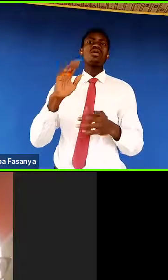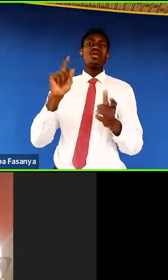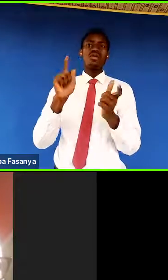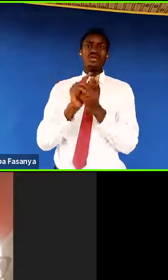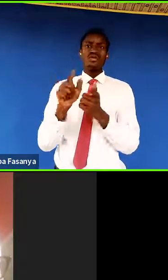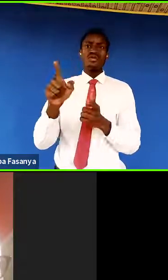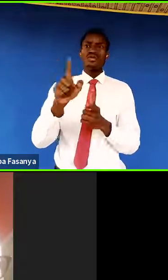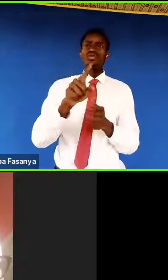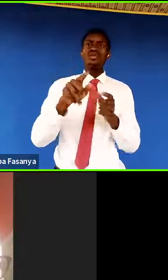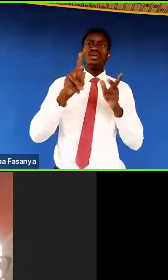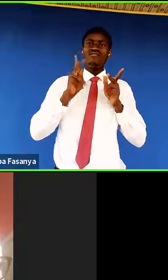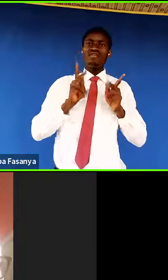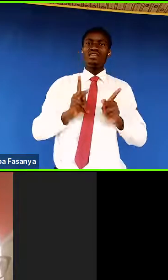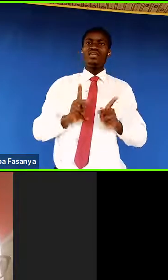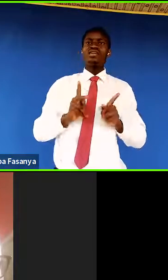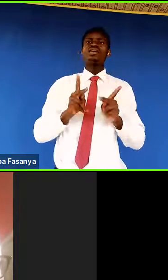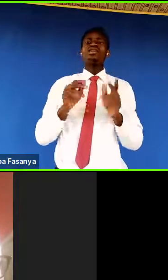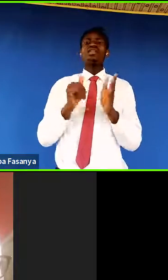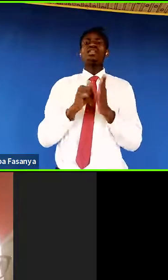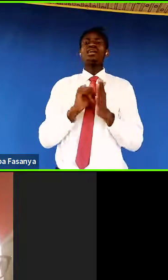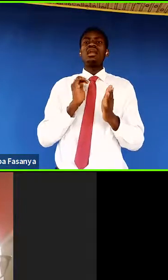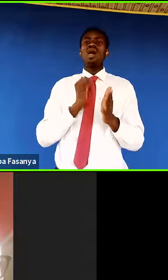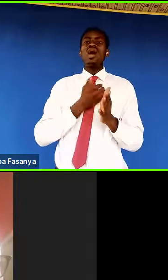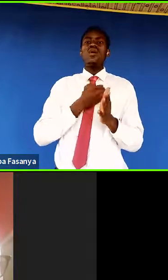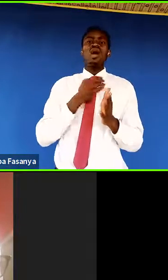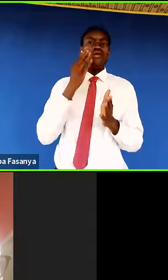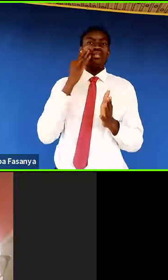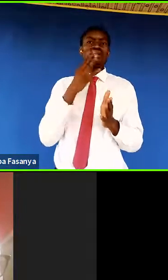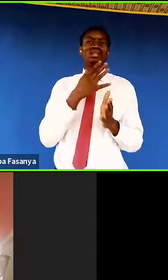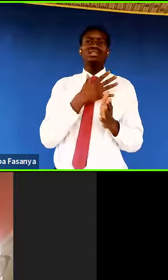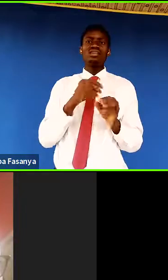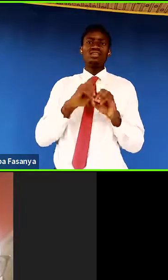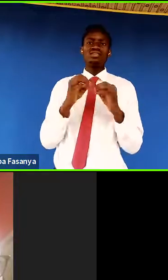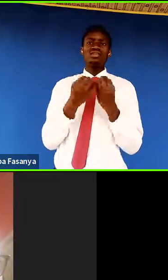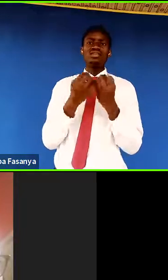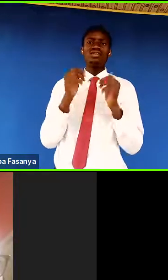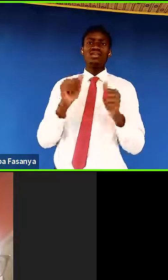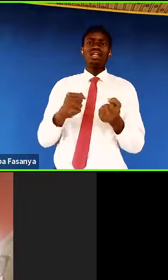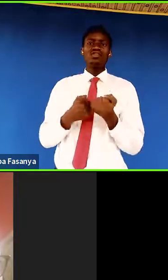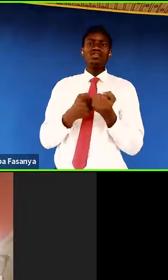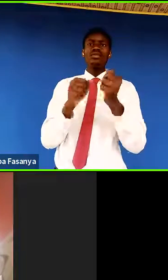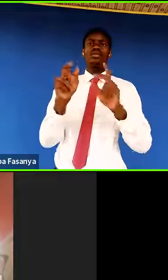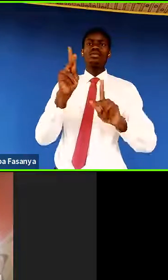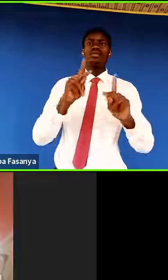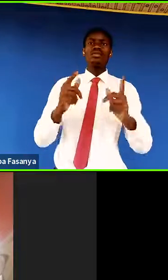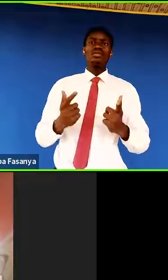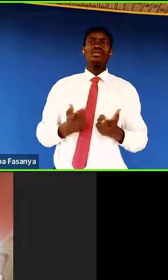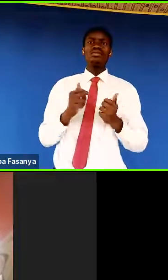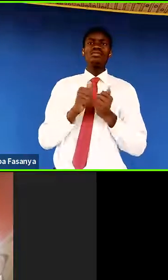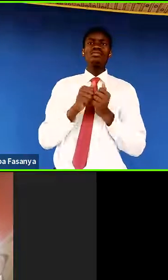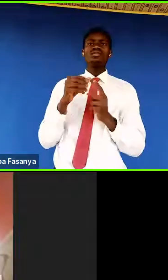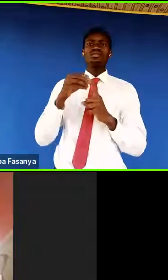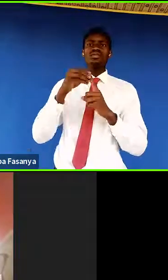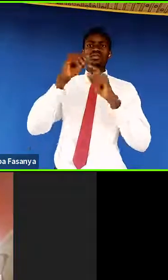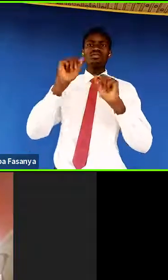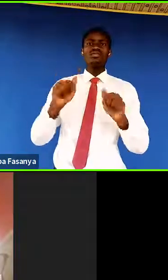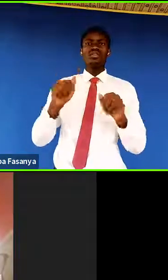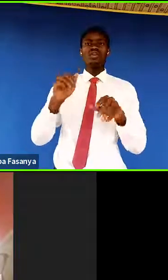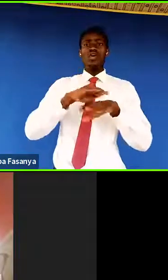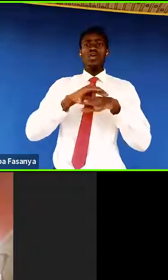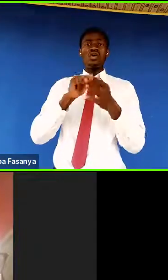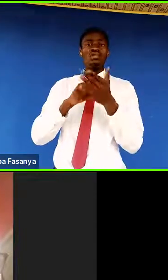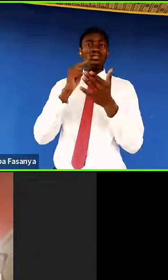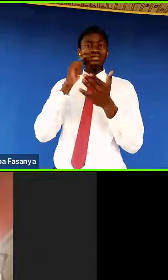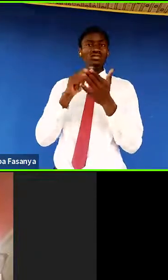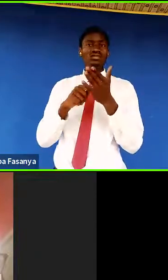an organization can support people living with special abilities. On this note, I want to say thank you for everyone for staying